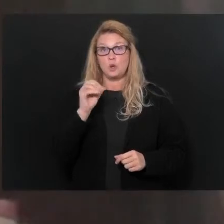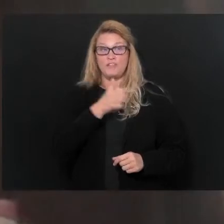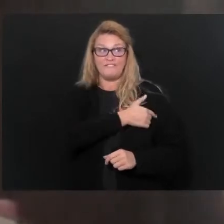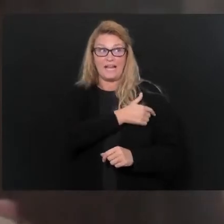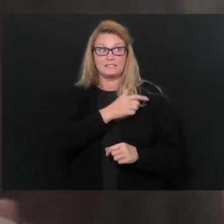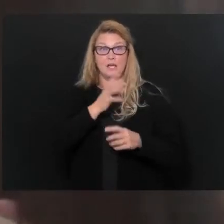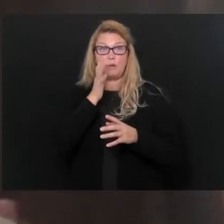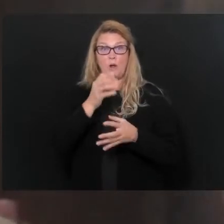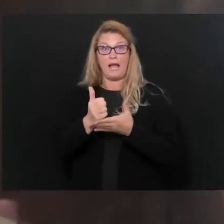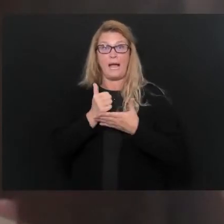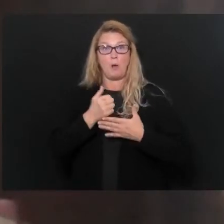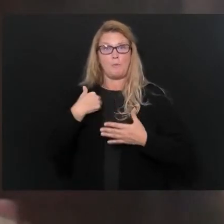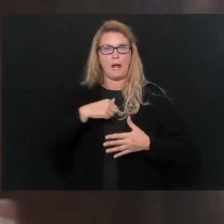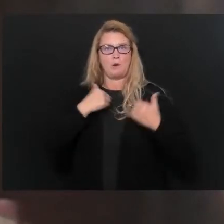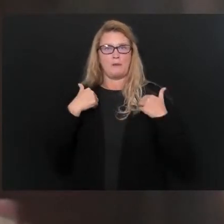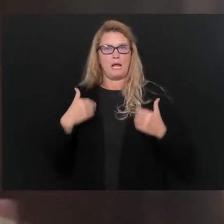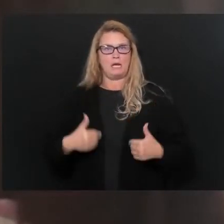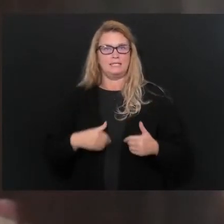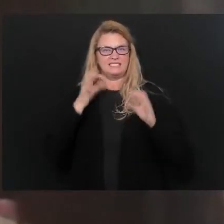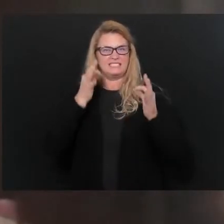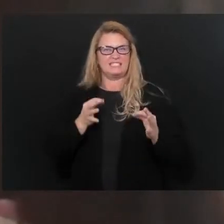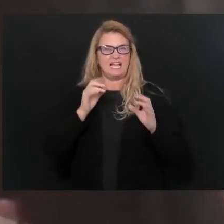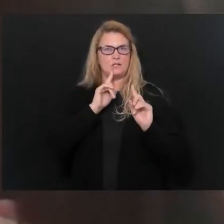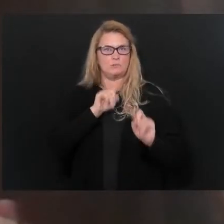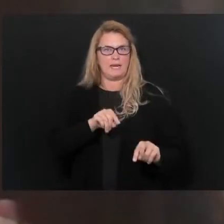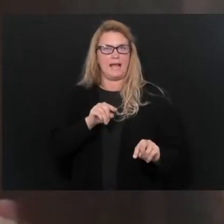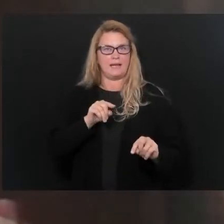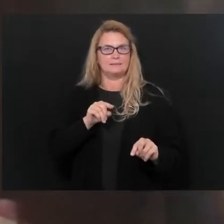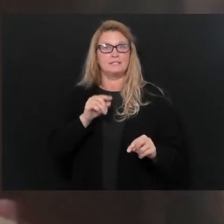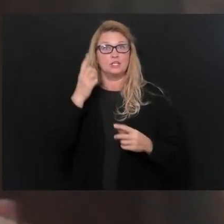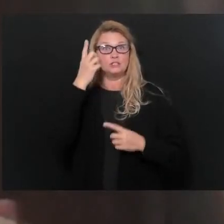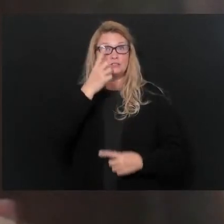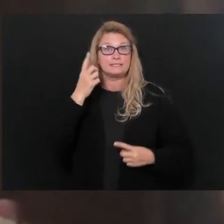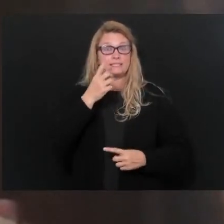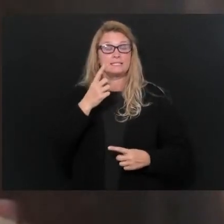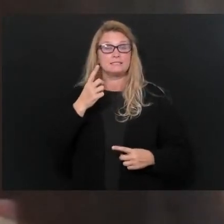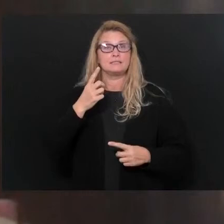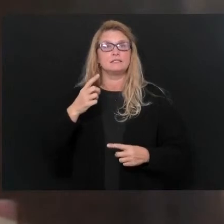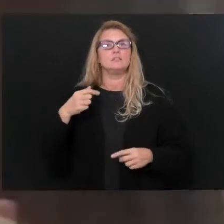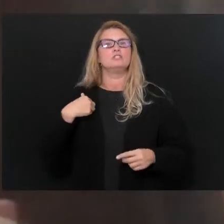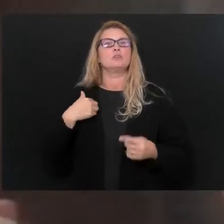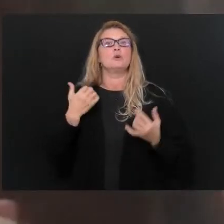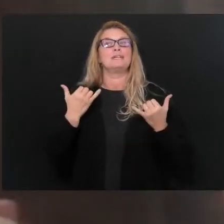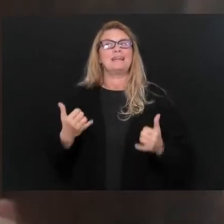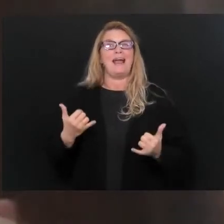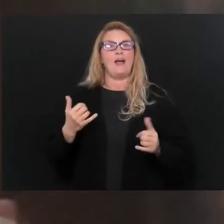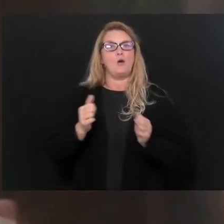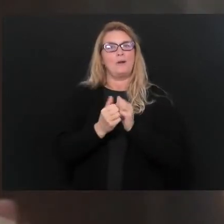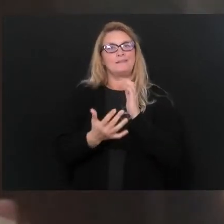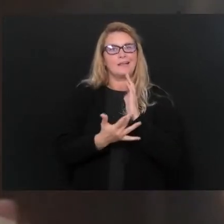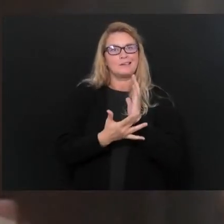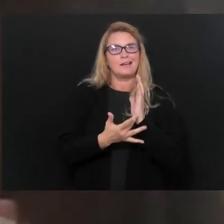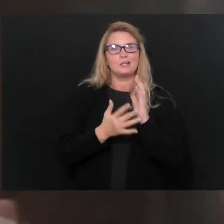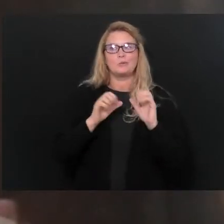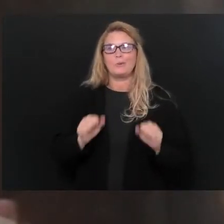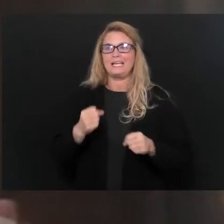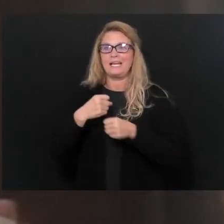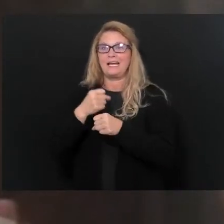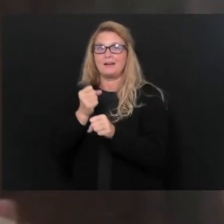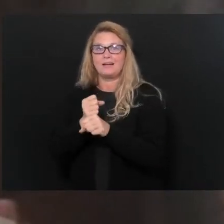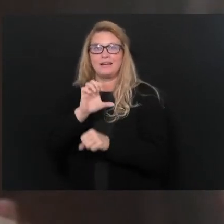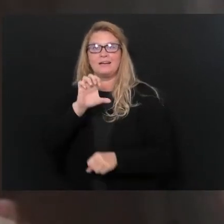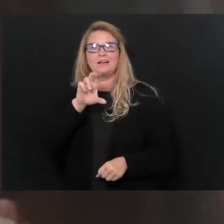as we look at the future, the availability to really customize and design, vaccines and